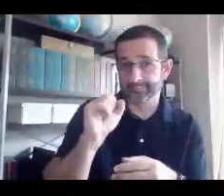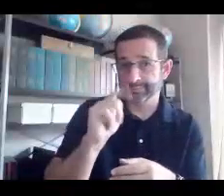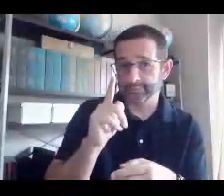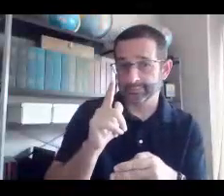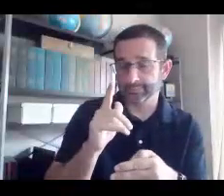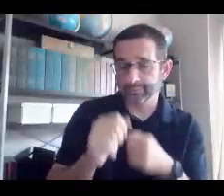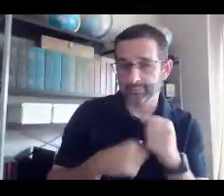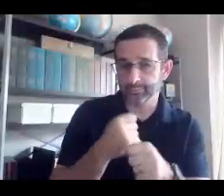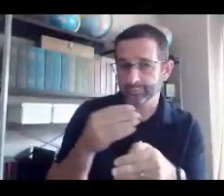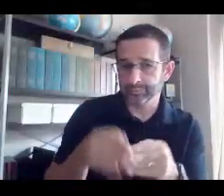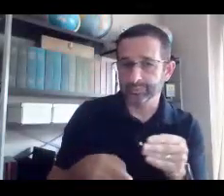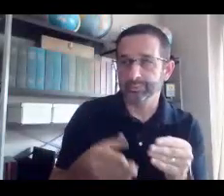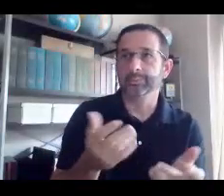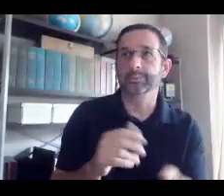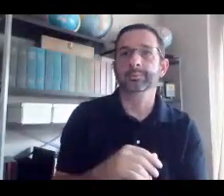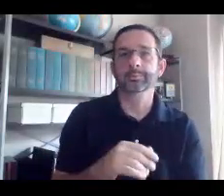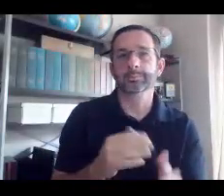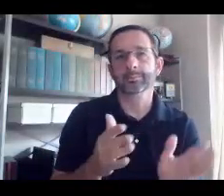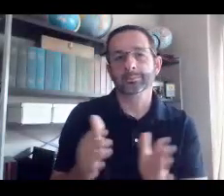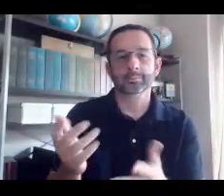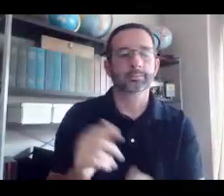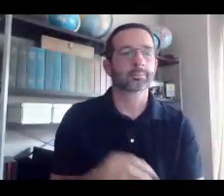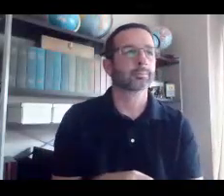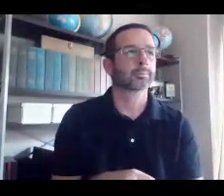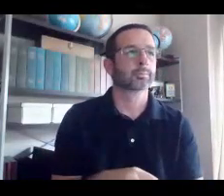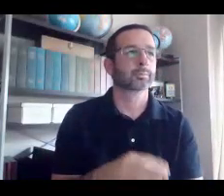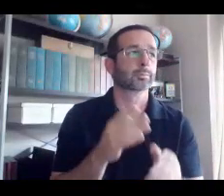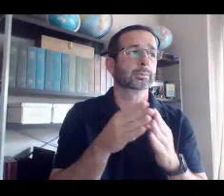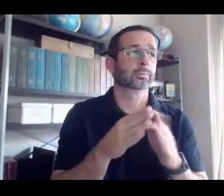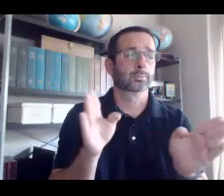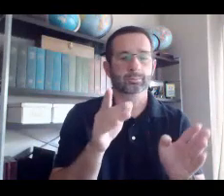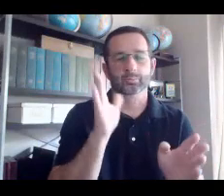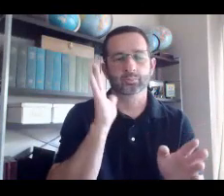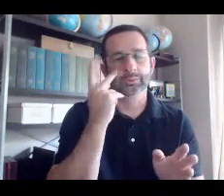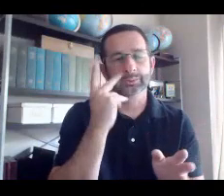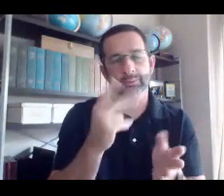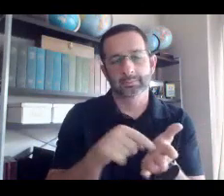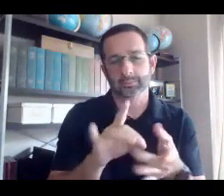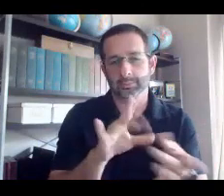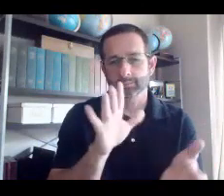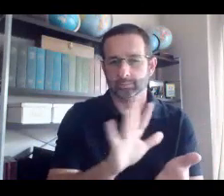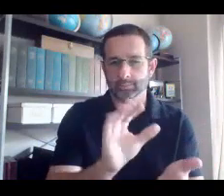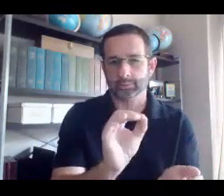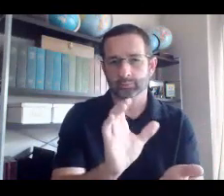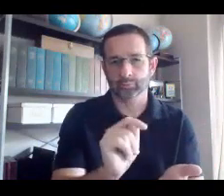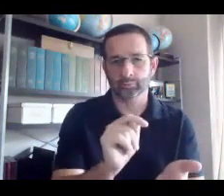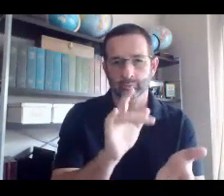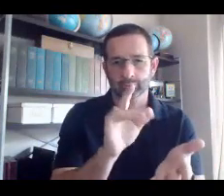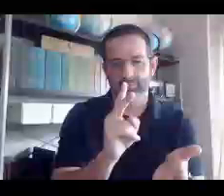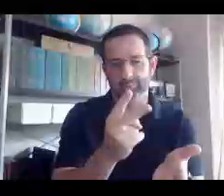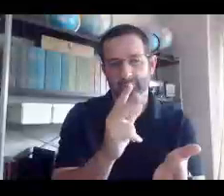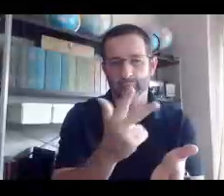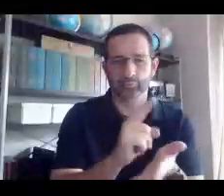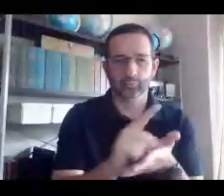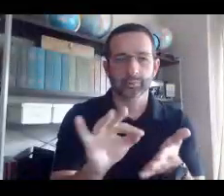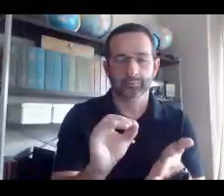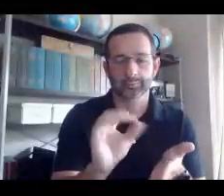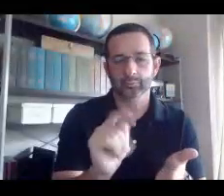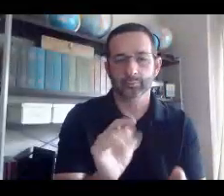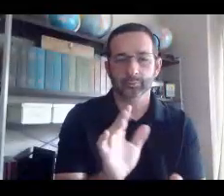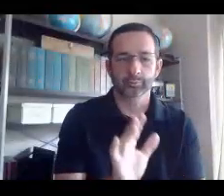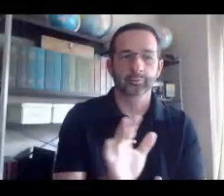have been an issue with the service verification. Also, it could be the government end of fiscal year. So sometimes with that first quarter payment, they will be a